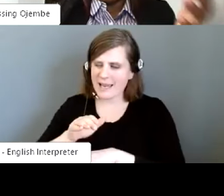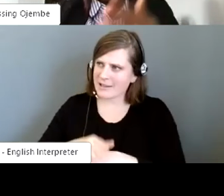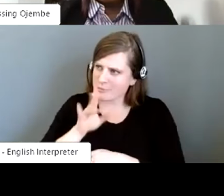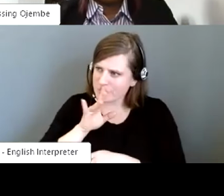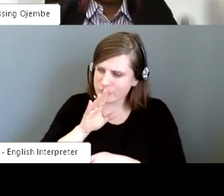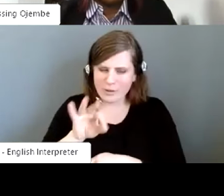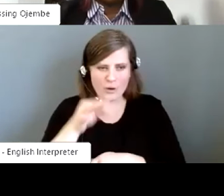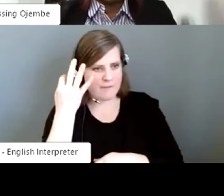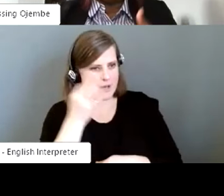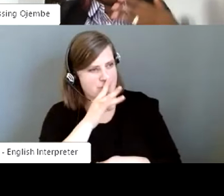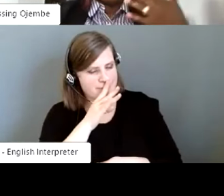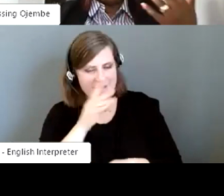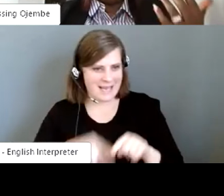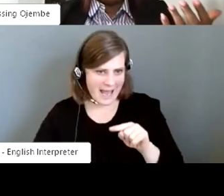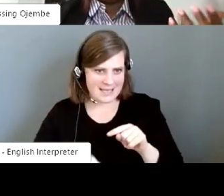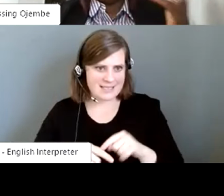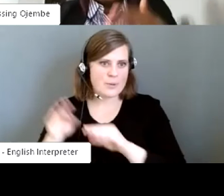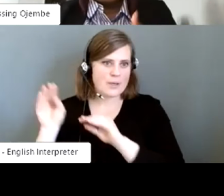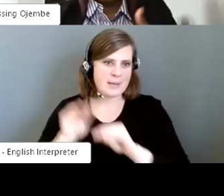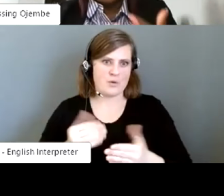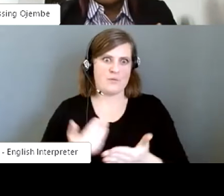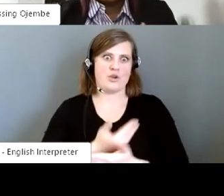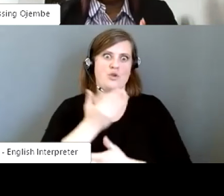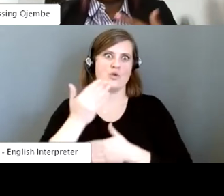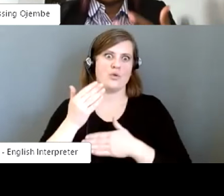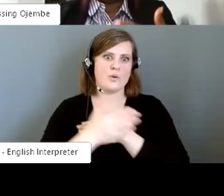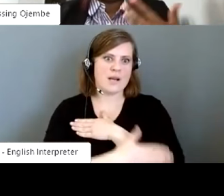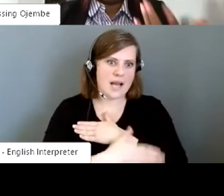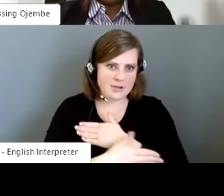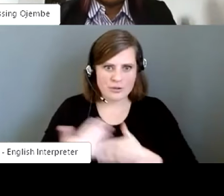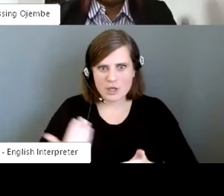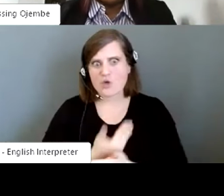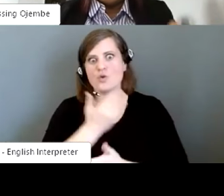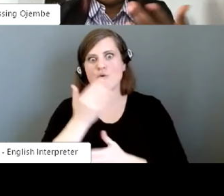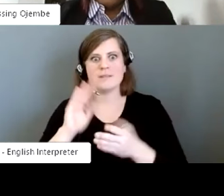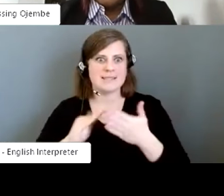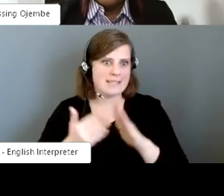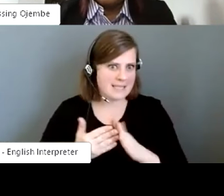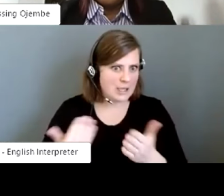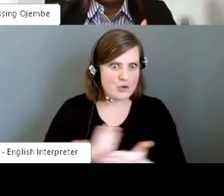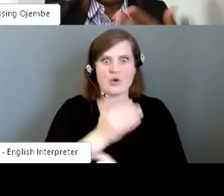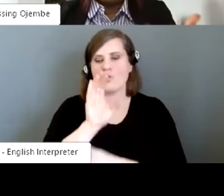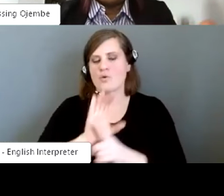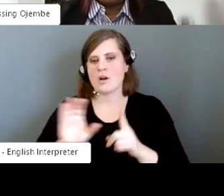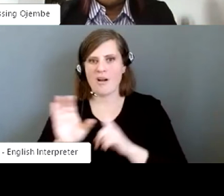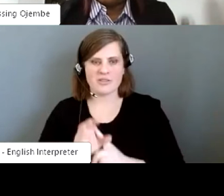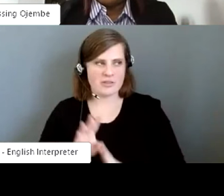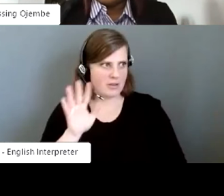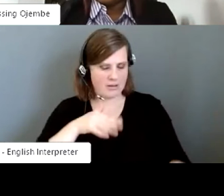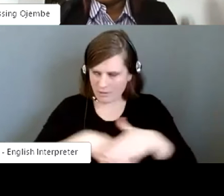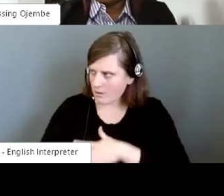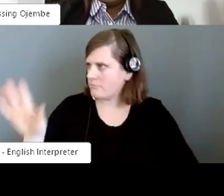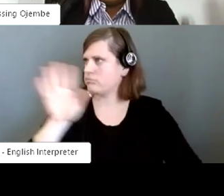French. When they move to a new country or new city or culture, you'd hear them complain about experiencing loneliness and having that feeling